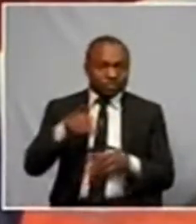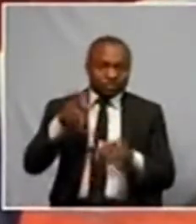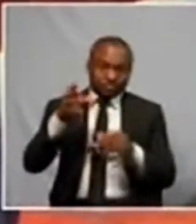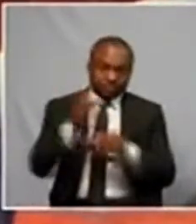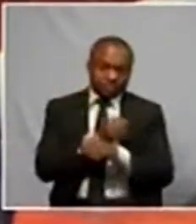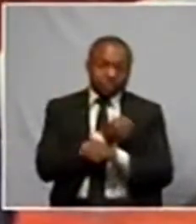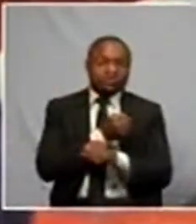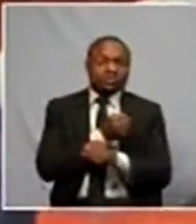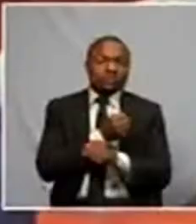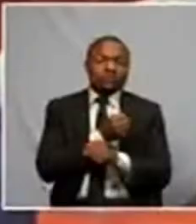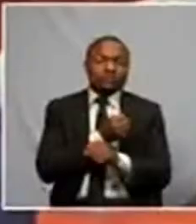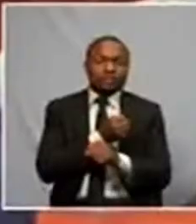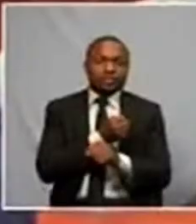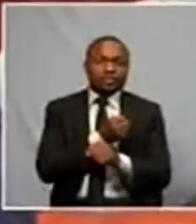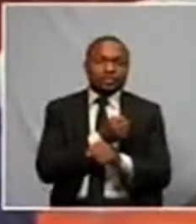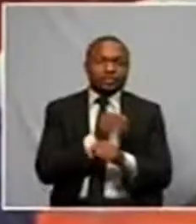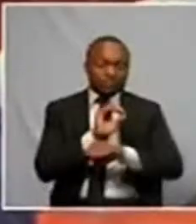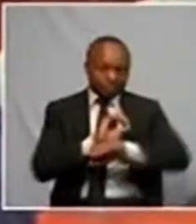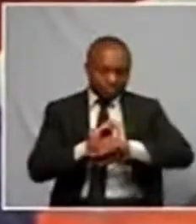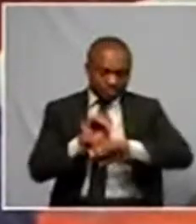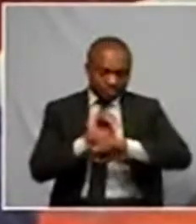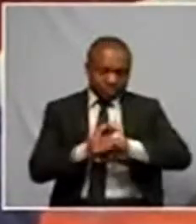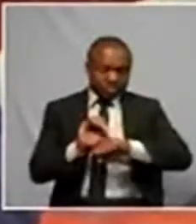advantage. And once again,